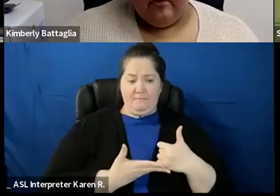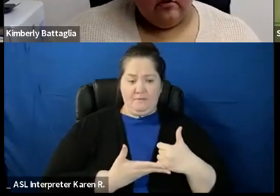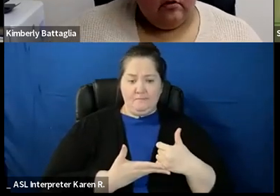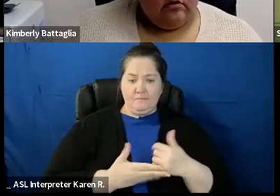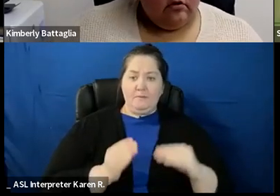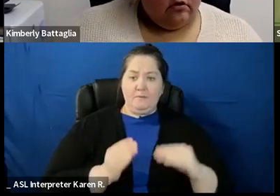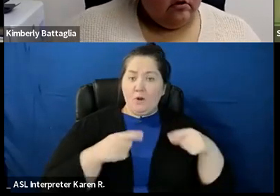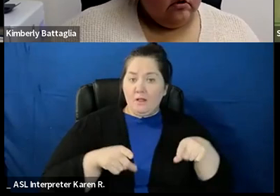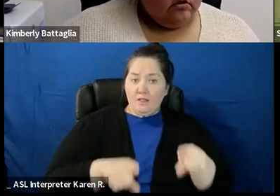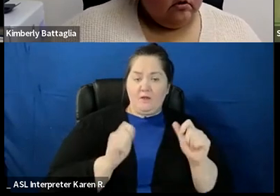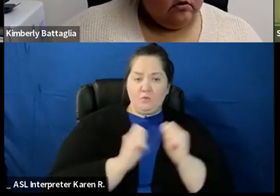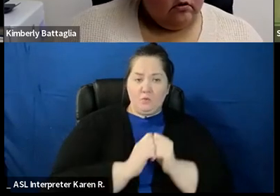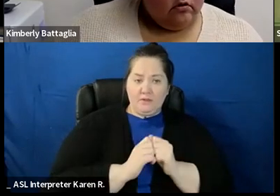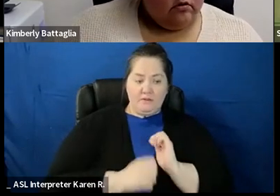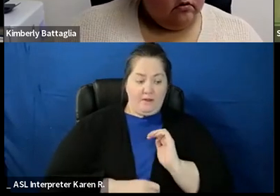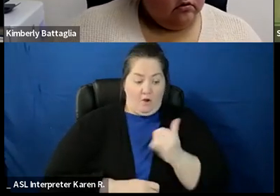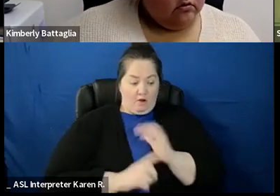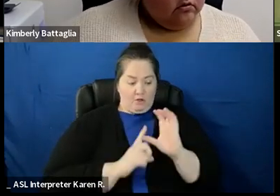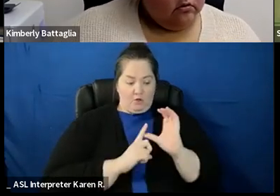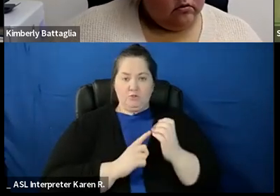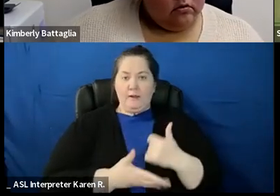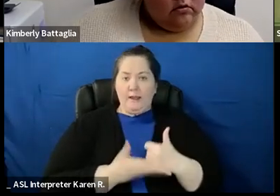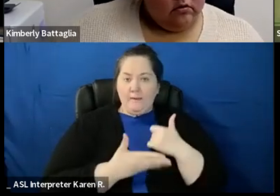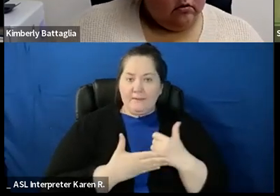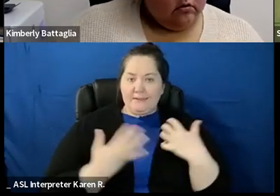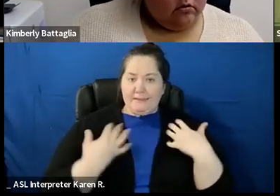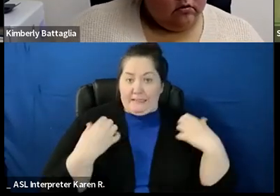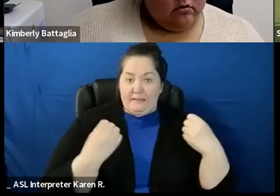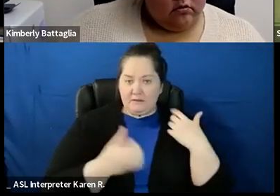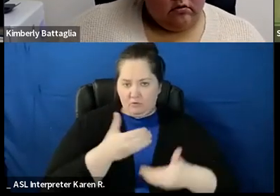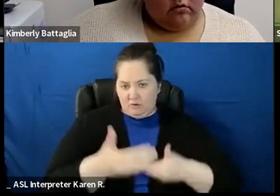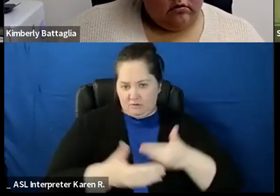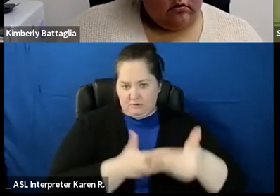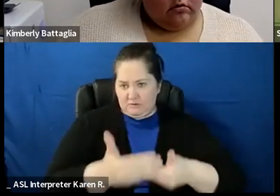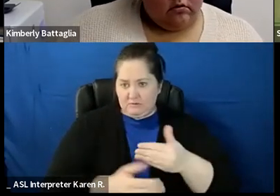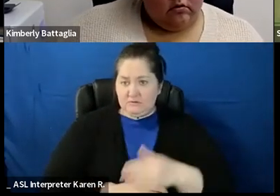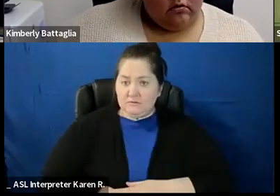aligned with like our culture and really helping like the healing process.